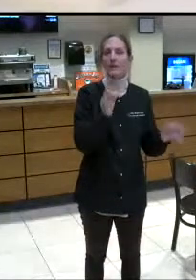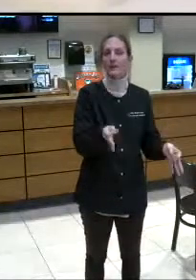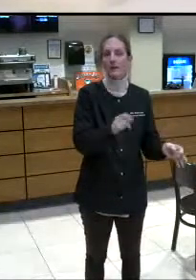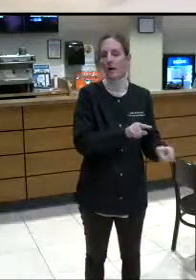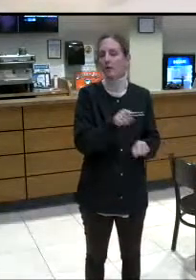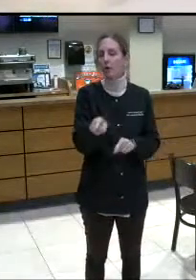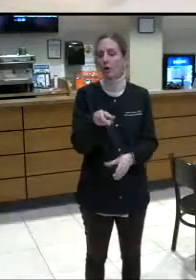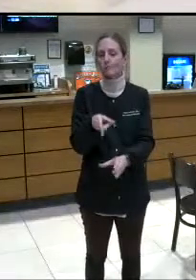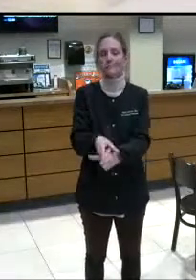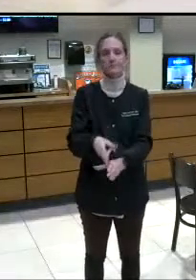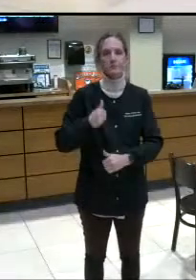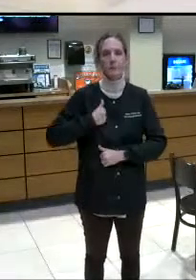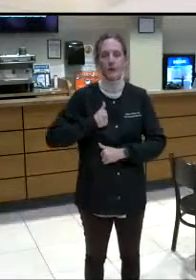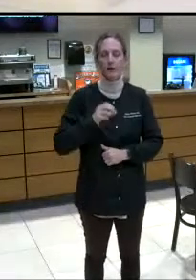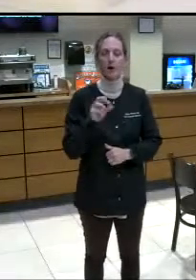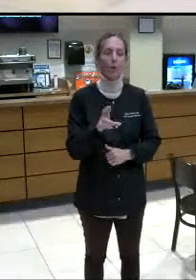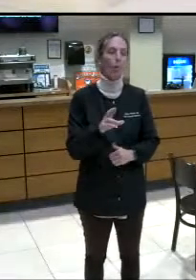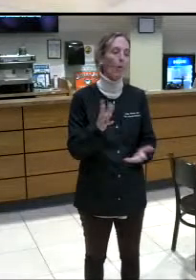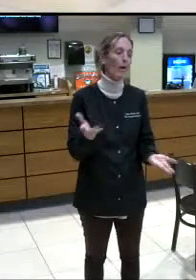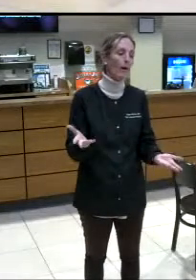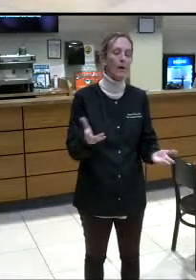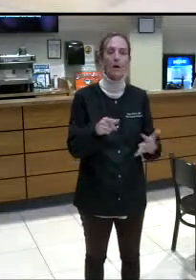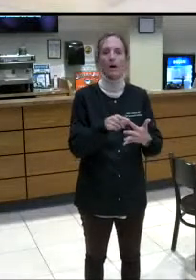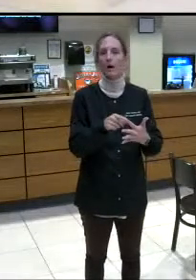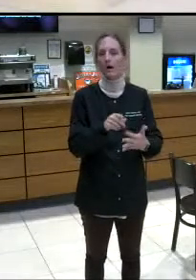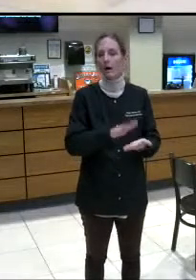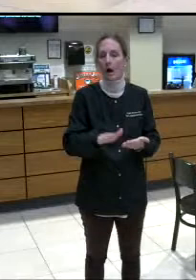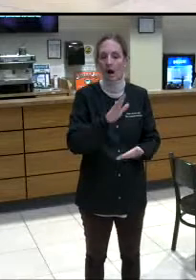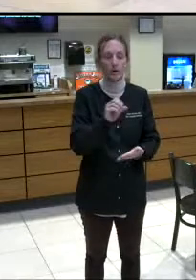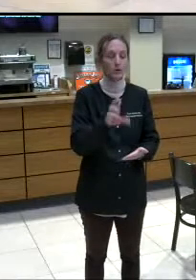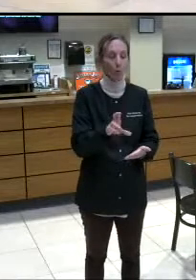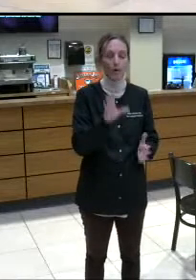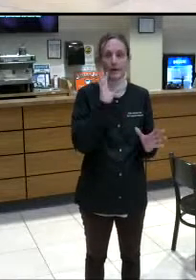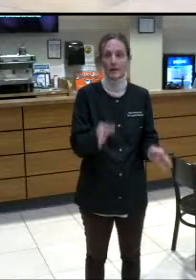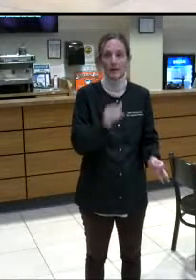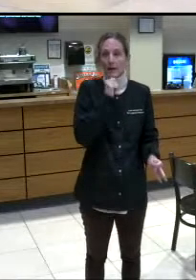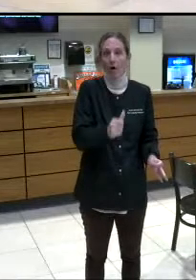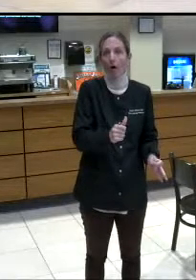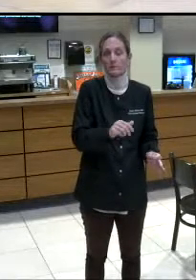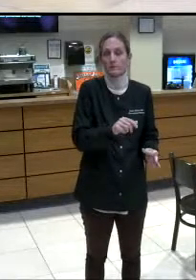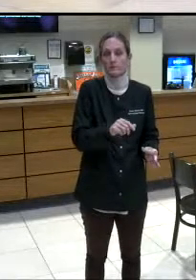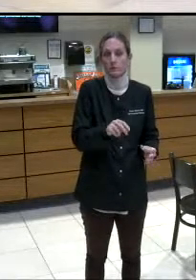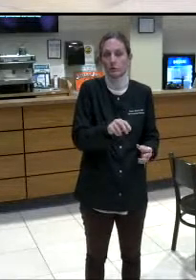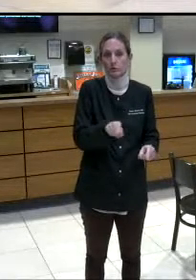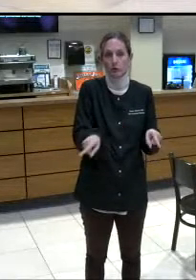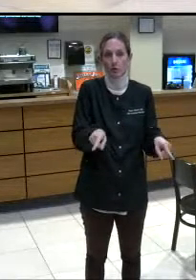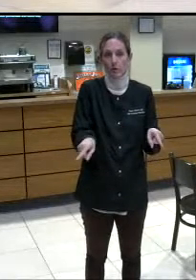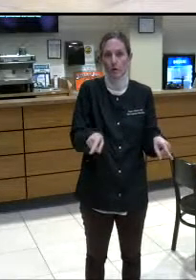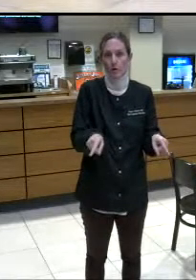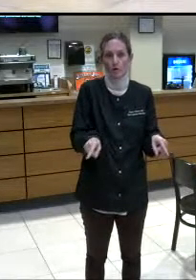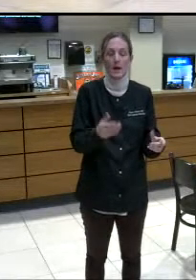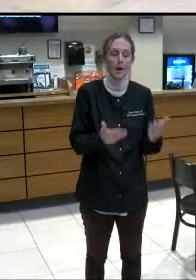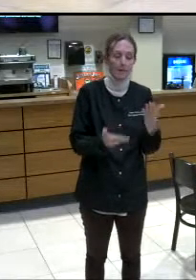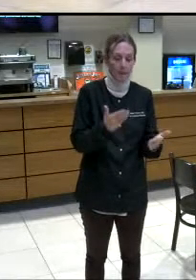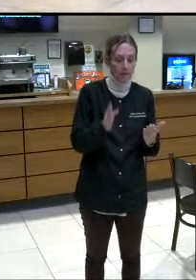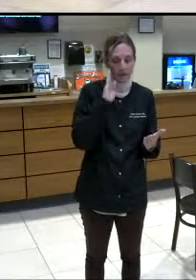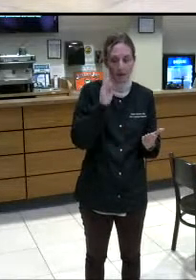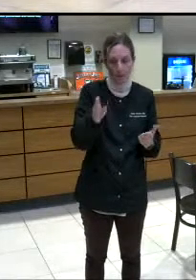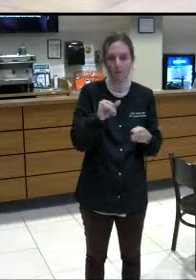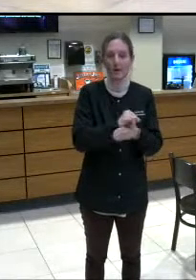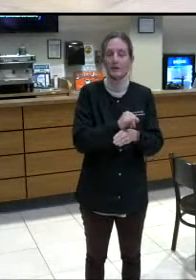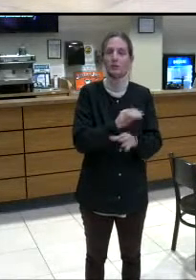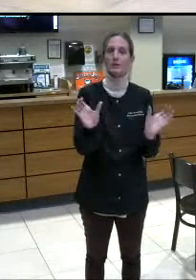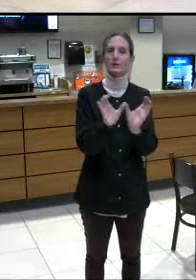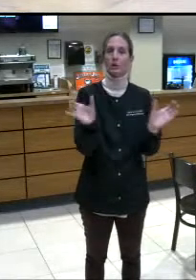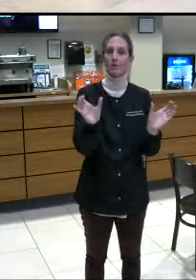to college, or if they don't choose to do those things, the things they need to do to be industry certified to go to work,